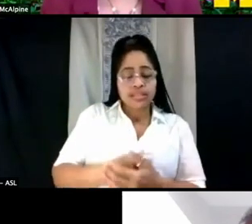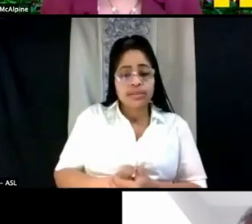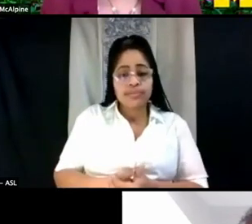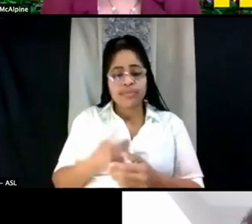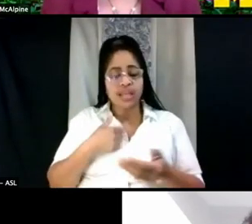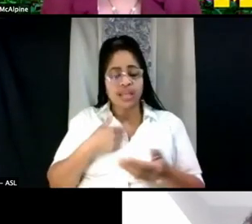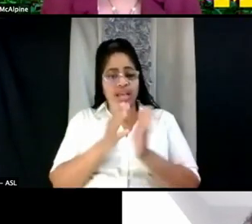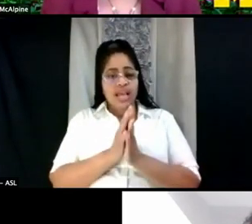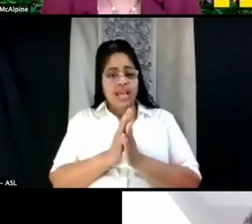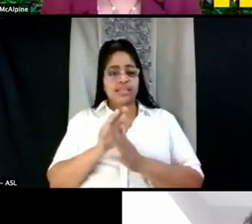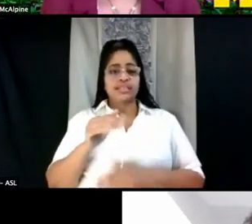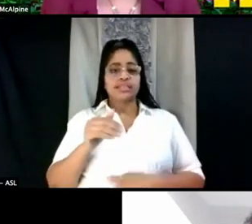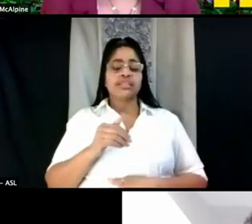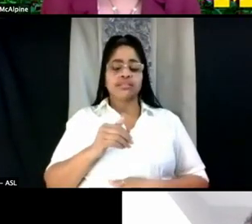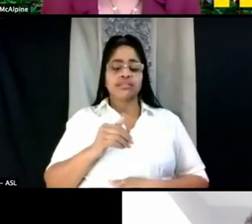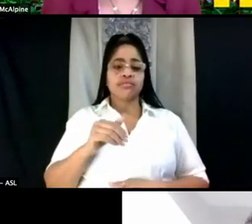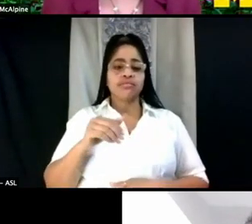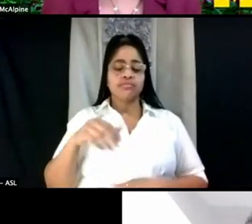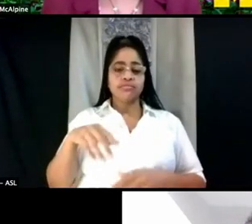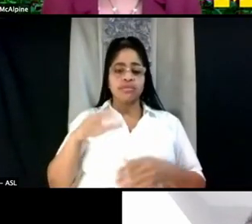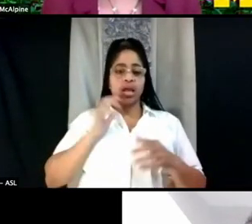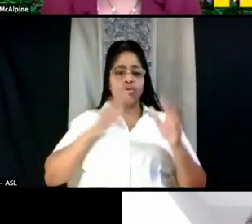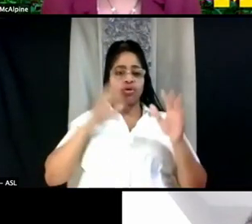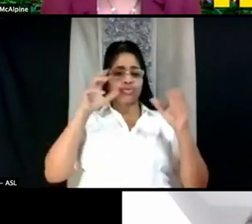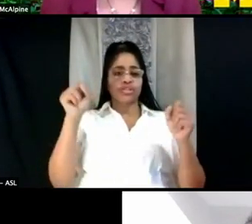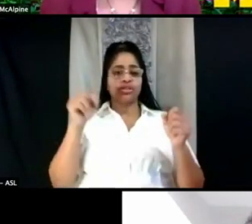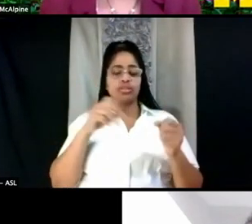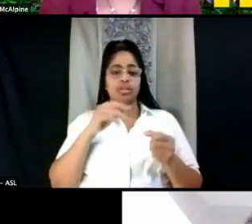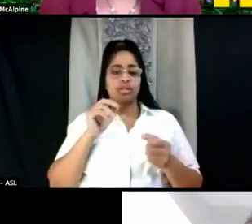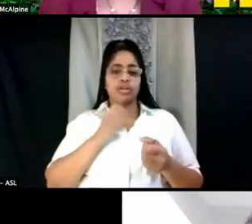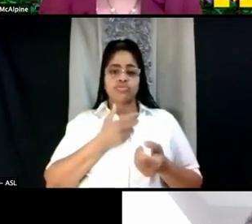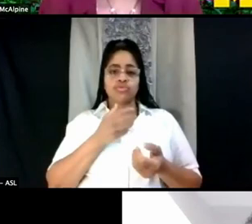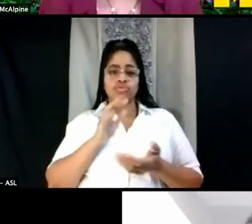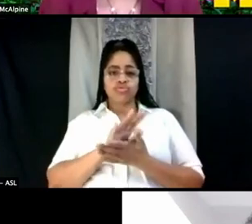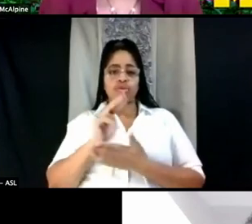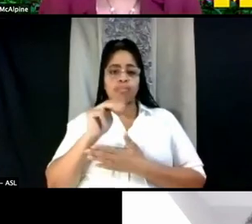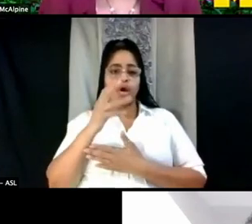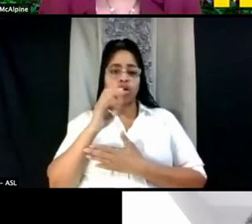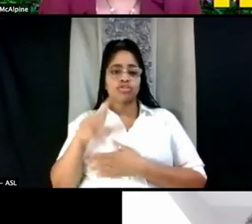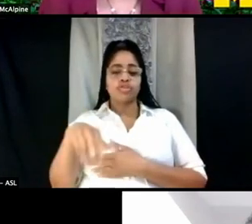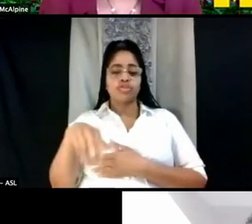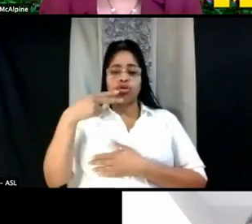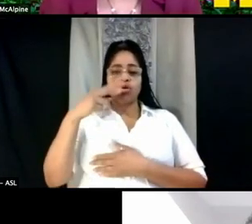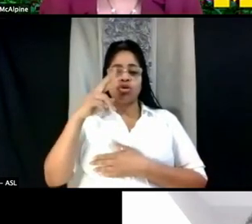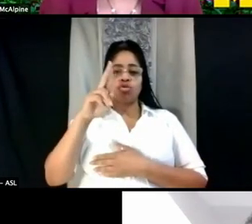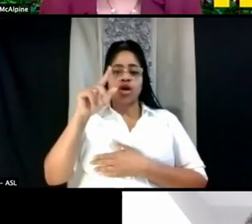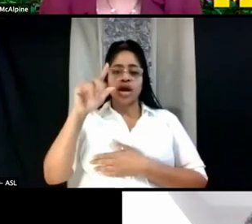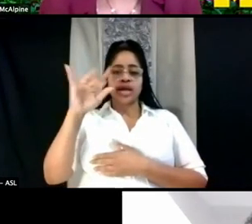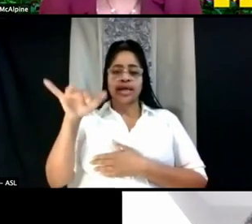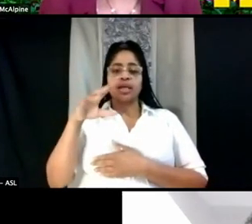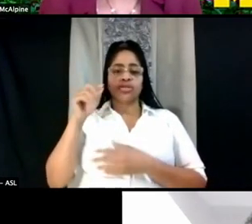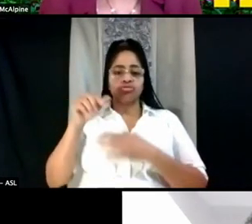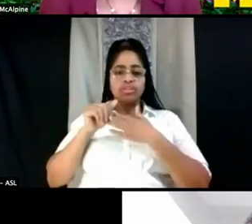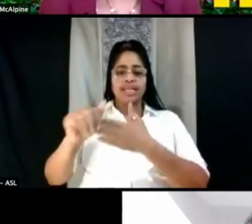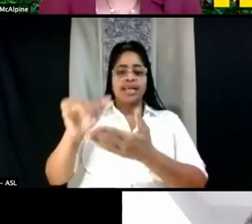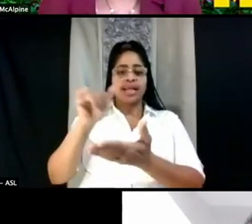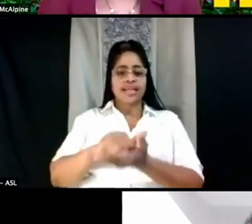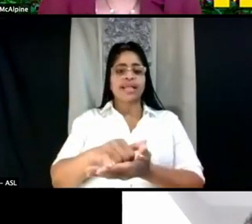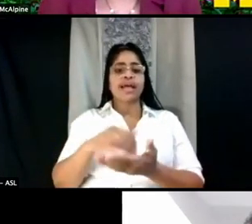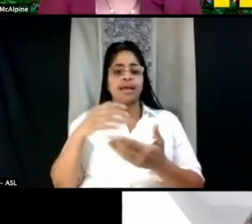President and Dean of the Medical School, Marshall Runge, to lead that effort campus-wide, and there's a committee up and